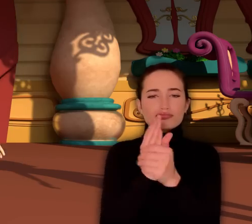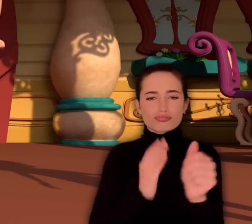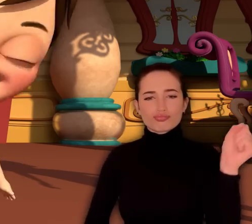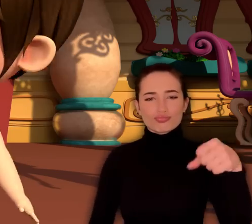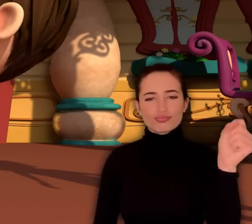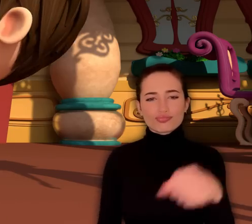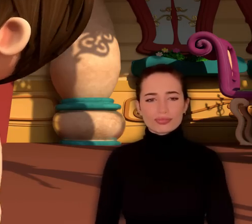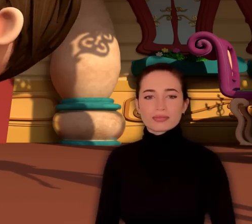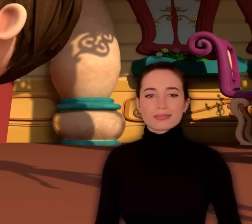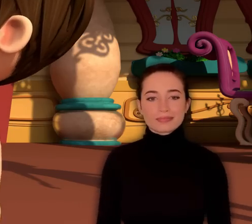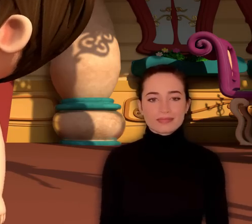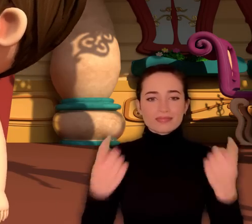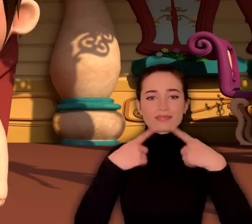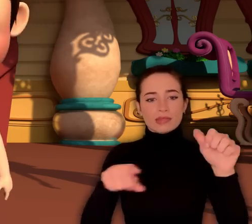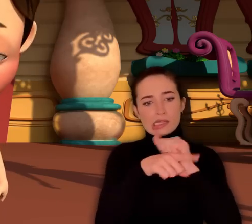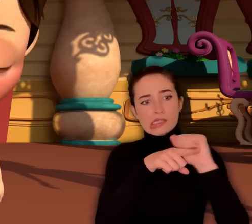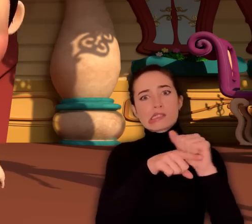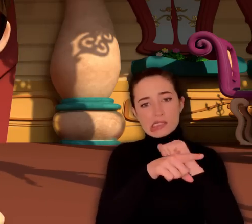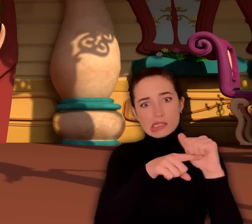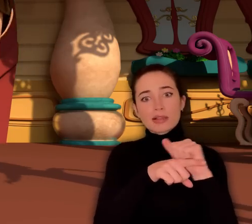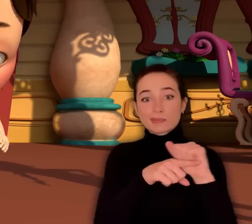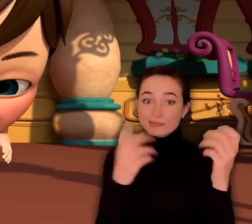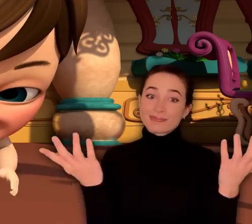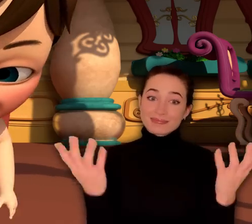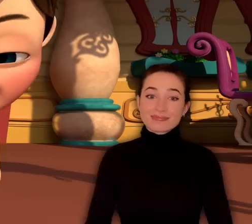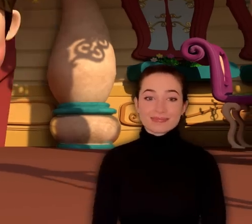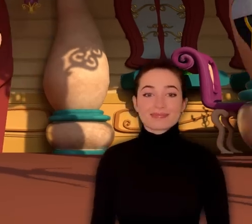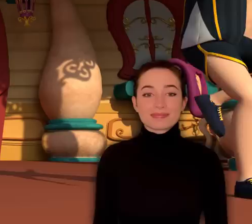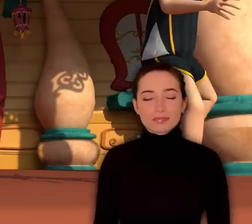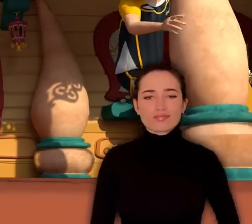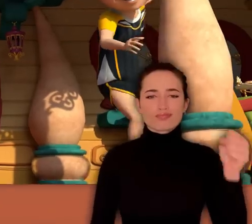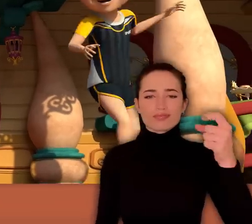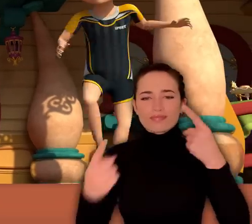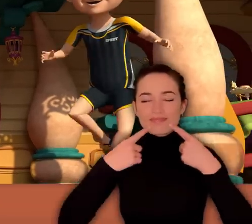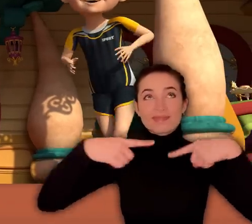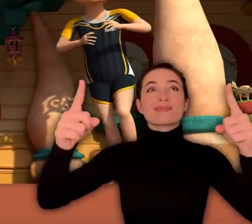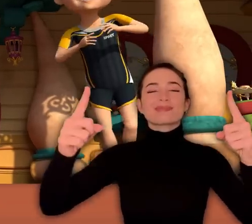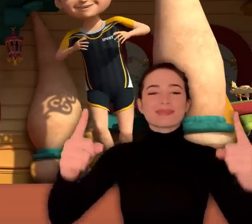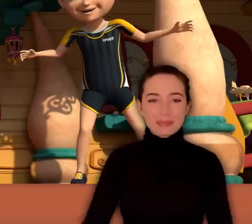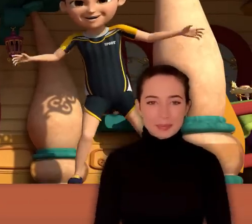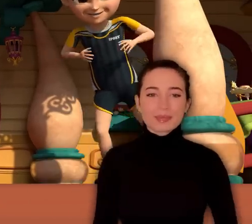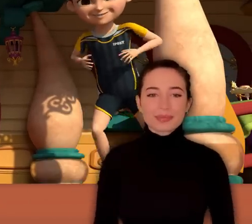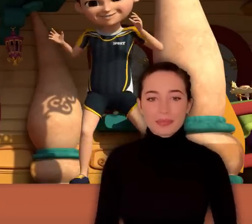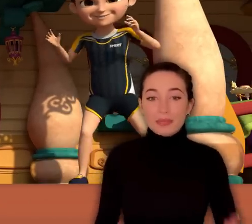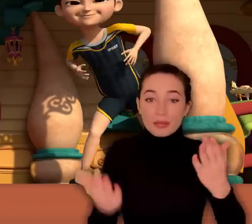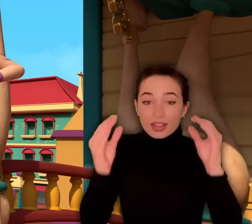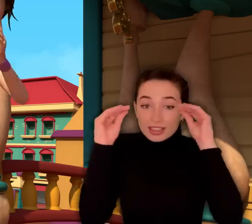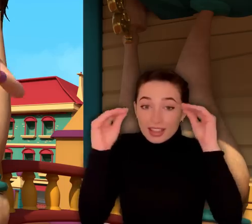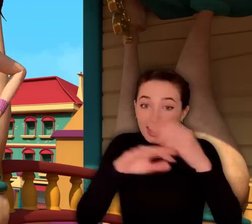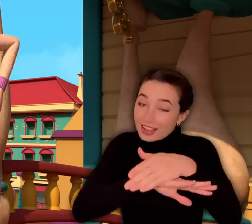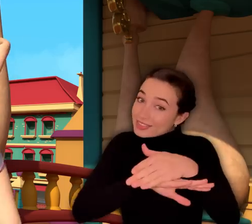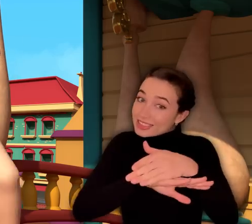who will bring up the skill we've been trying to master we'll Master it and Conquer it